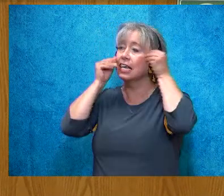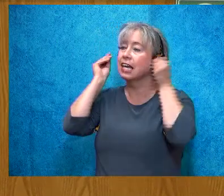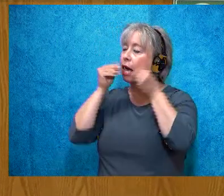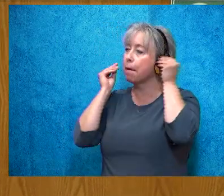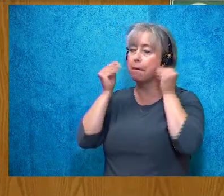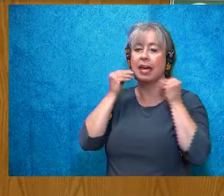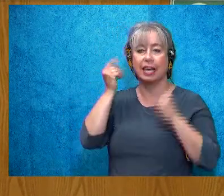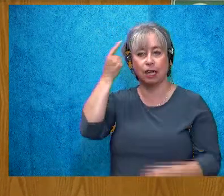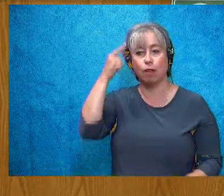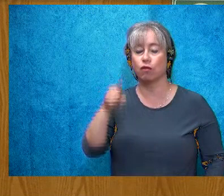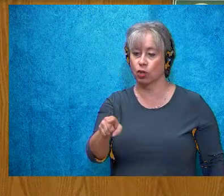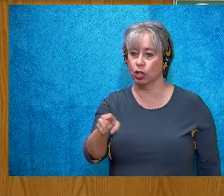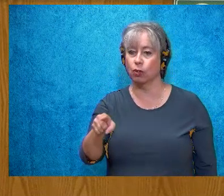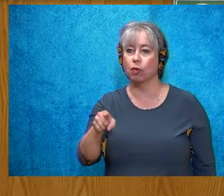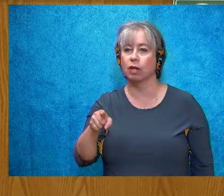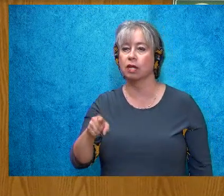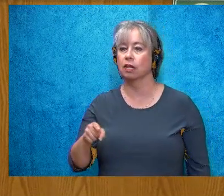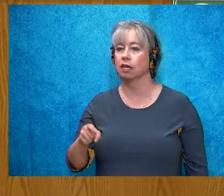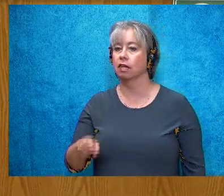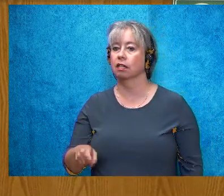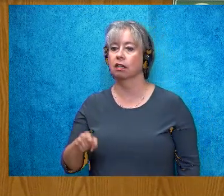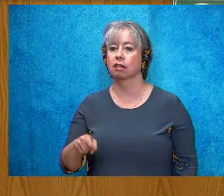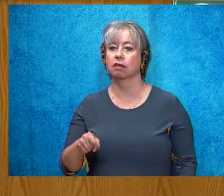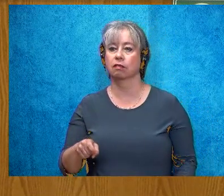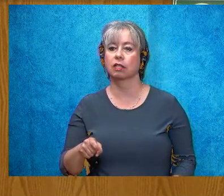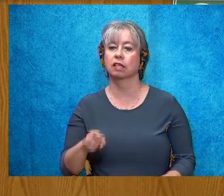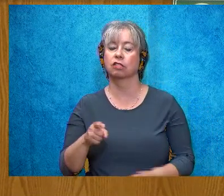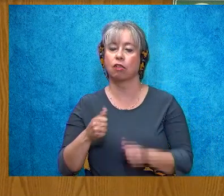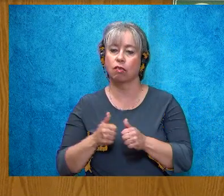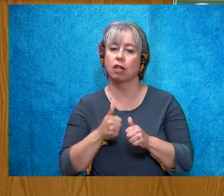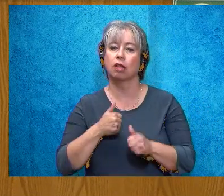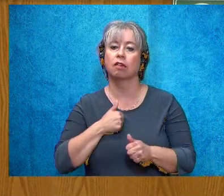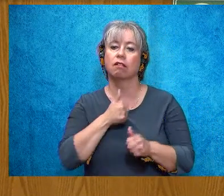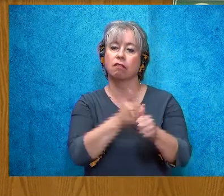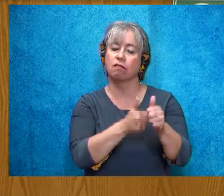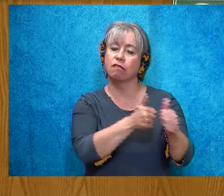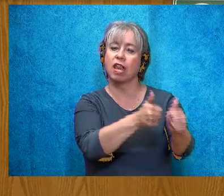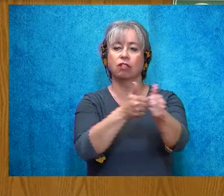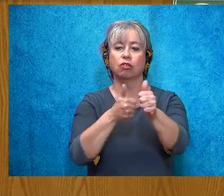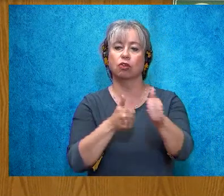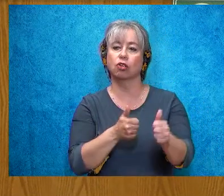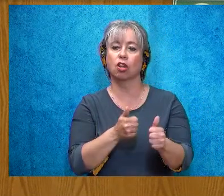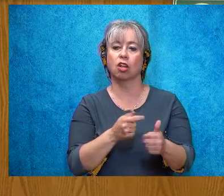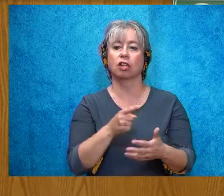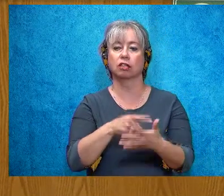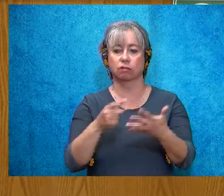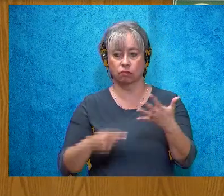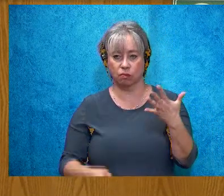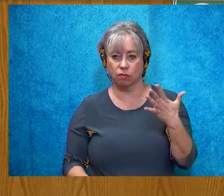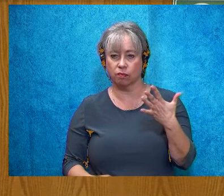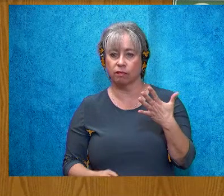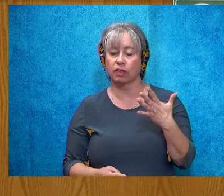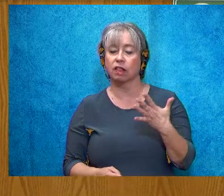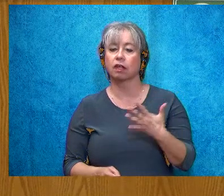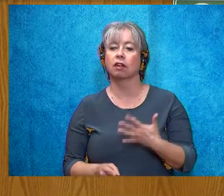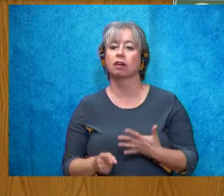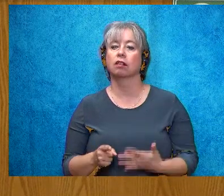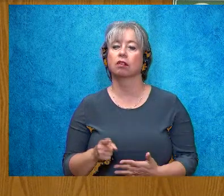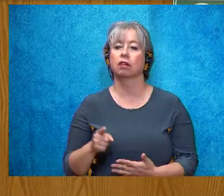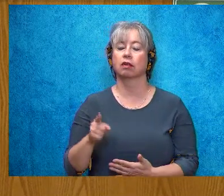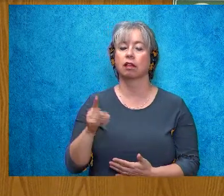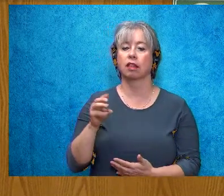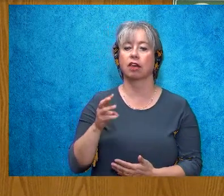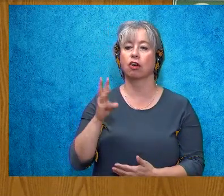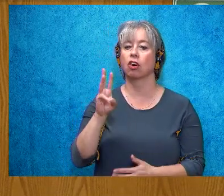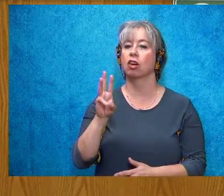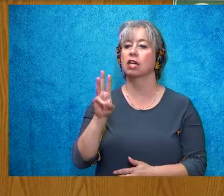going to get a highlighter, a pencil, and follow along in your packet. So we're going to cover the 6 types of energy. We need to know what we're talking about